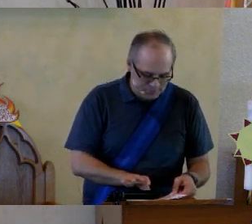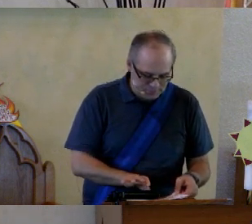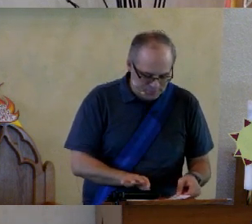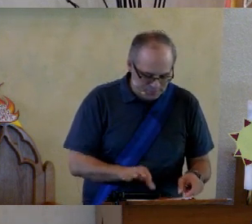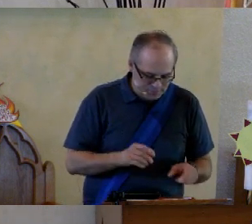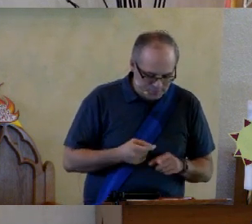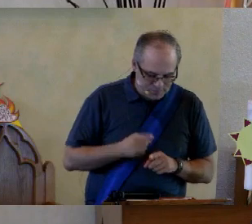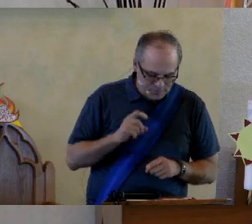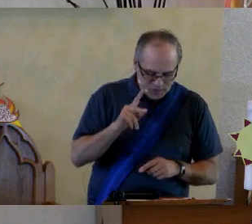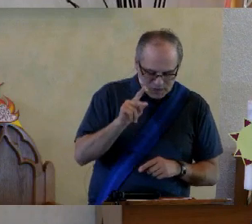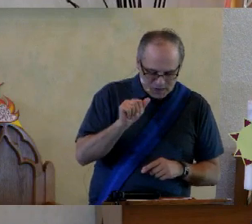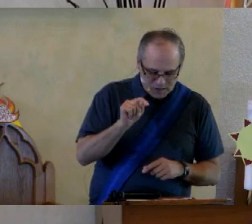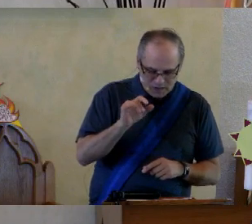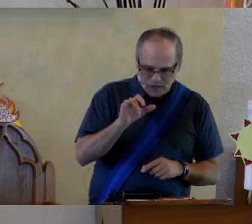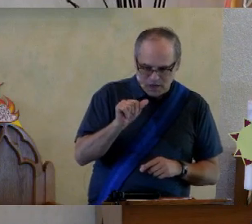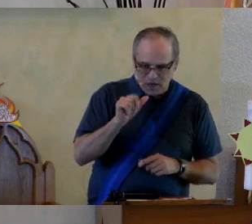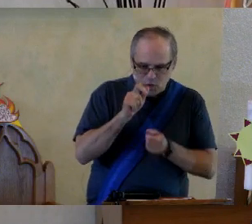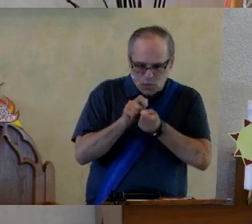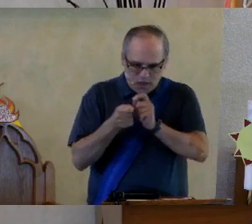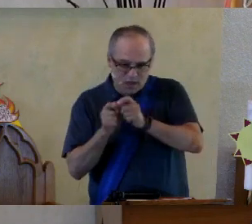Okachoff.